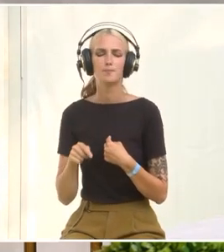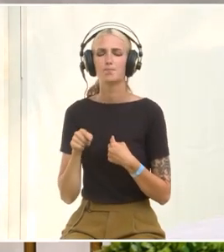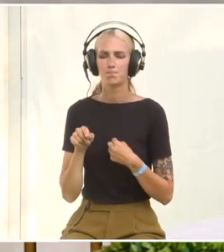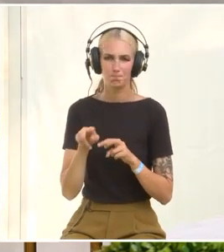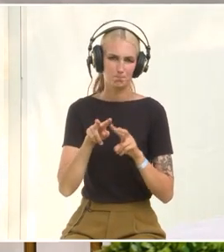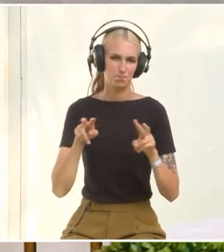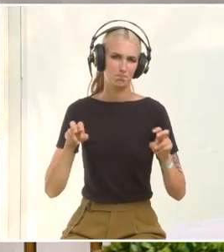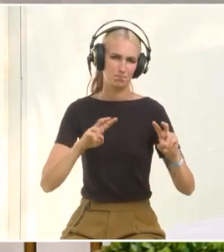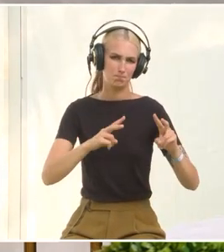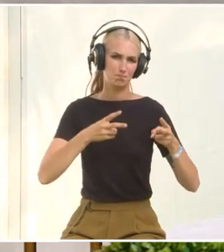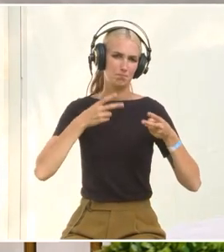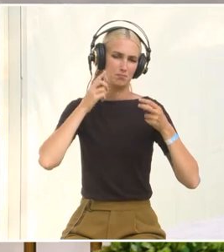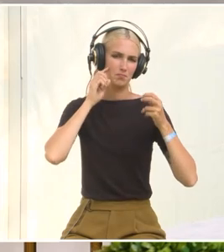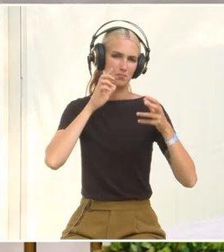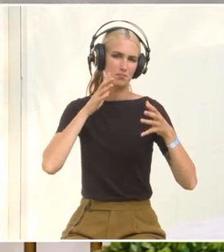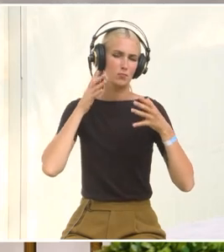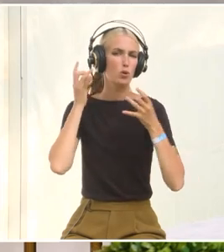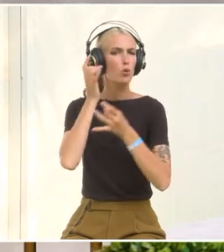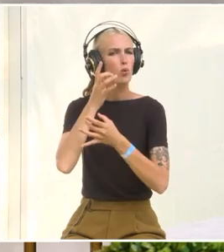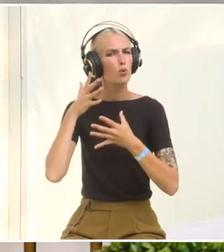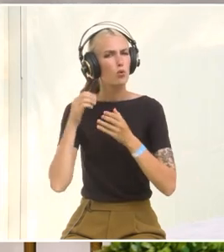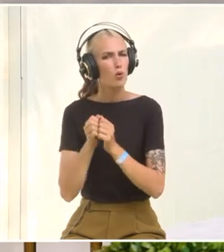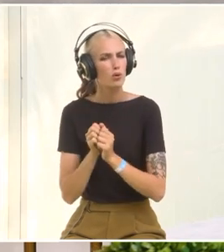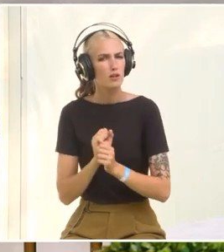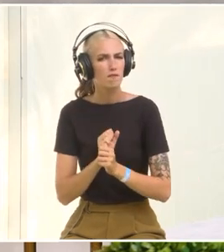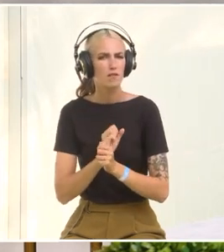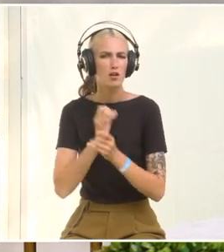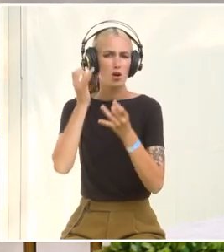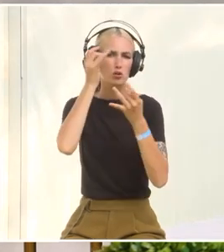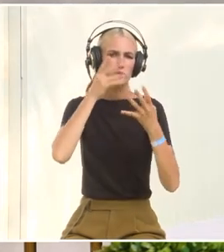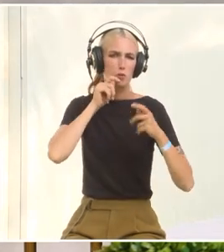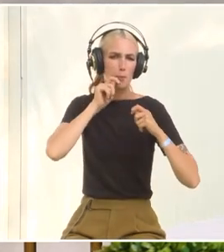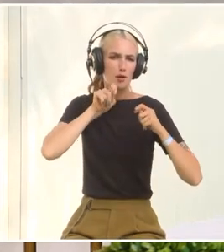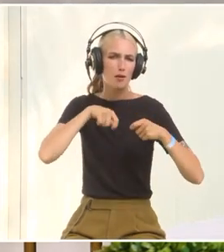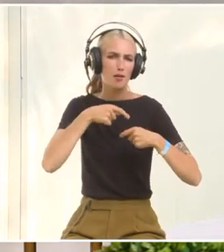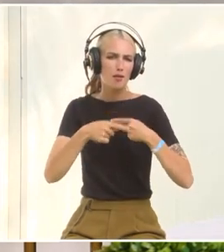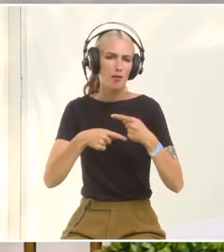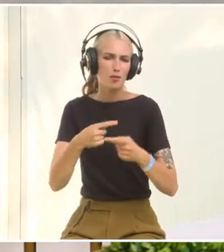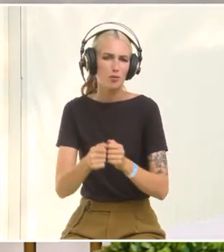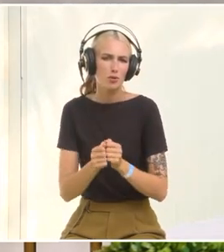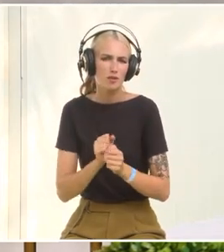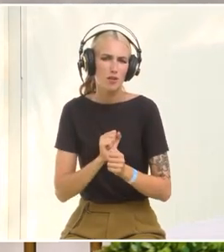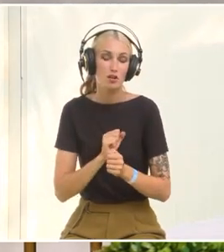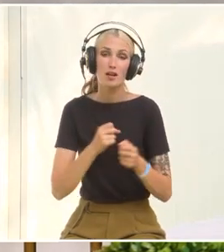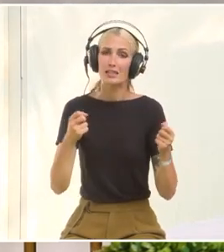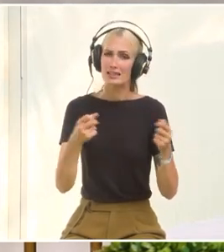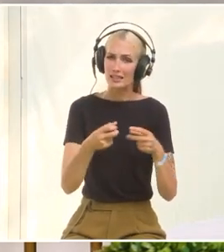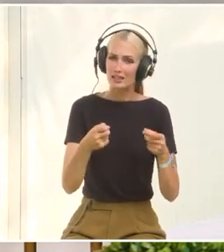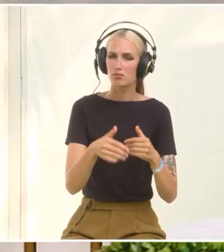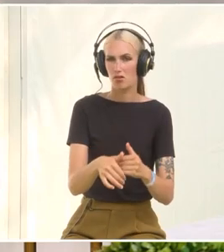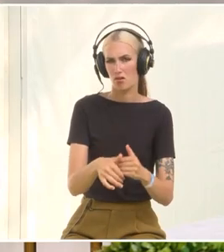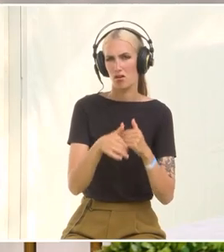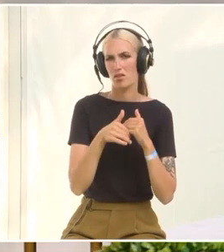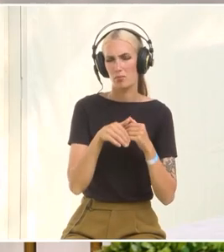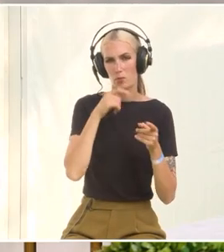understood, that we have to keep the culture and the cultural heritage, and digitalization is helping us very much. And Ukrainians in